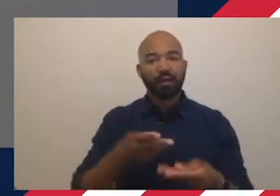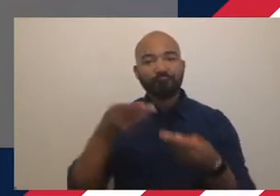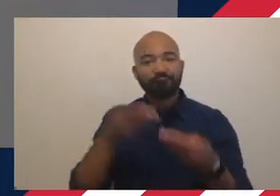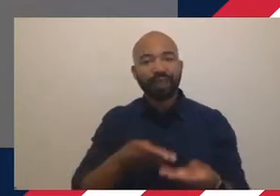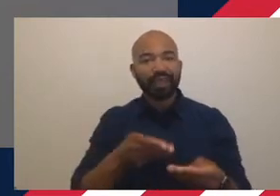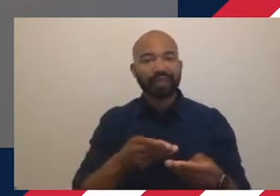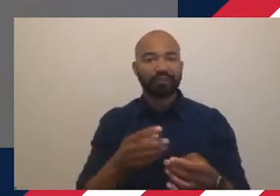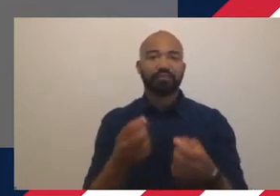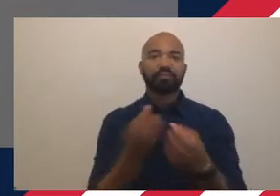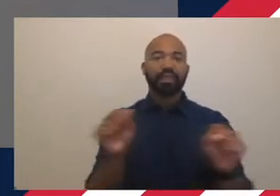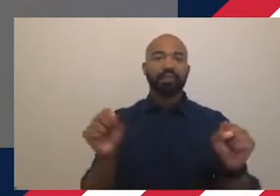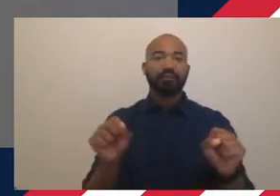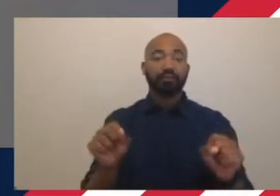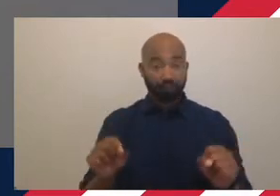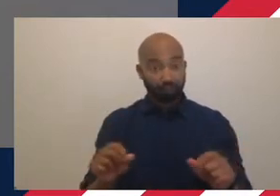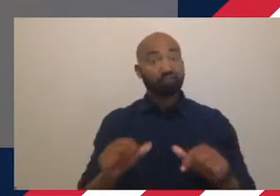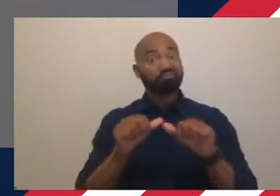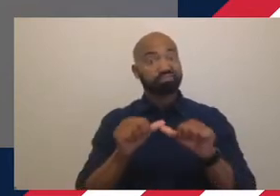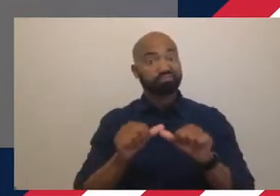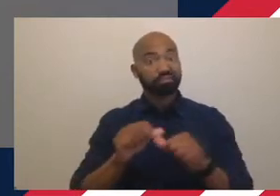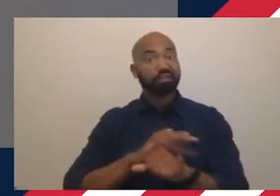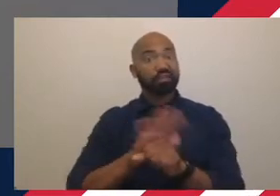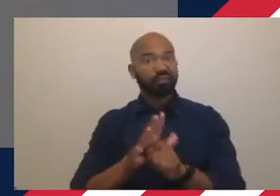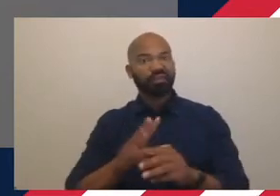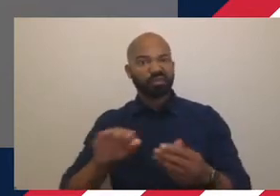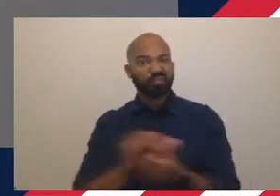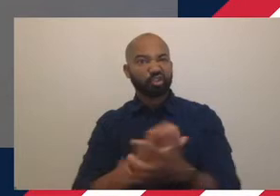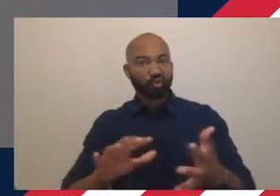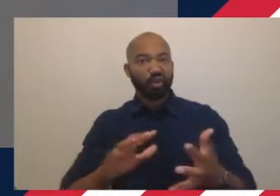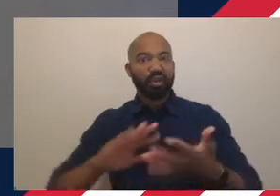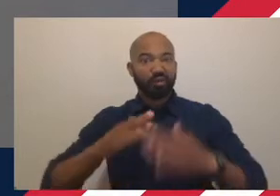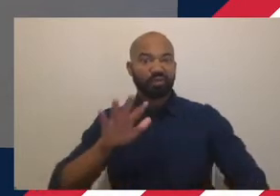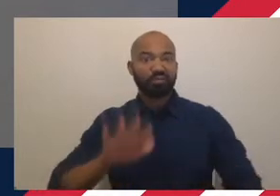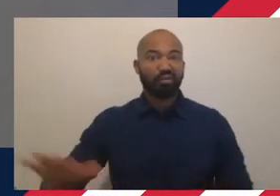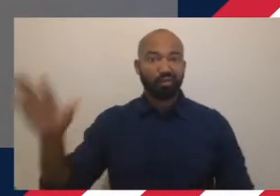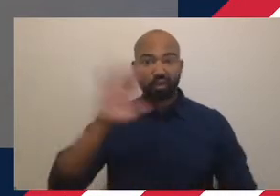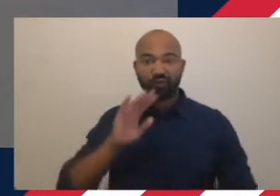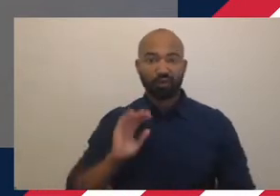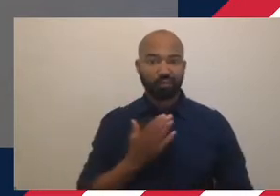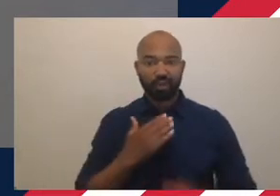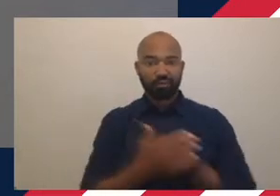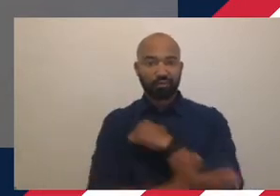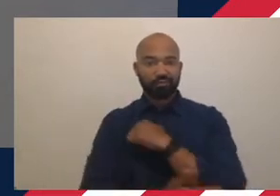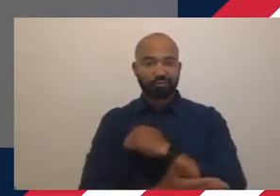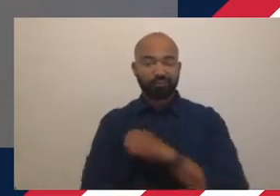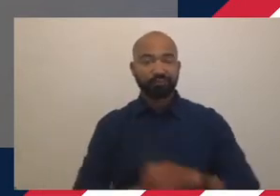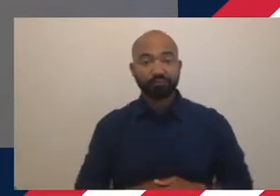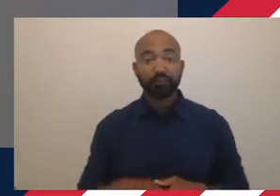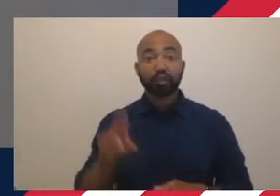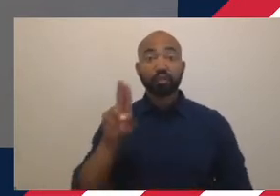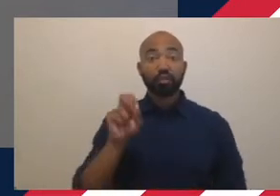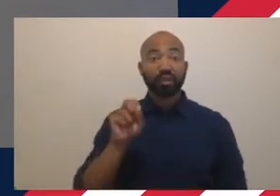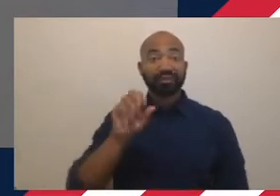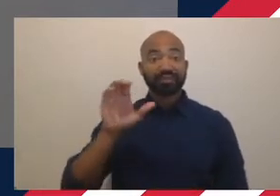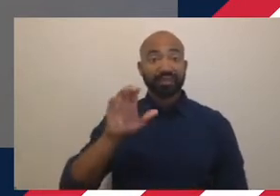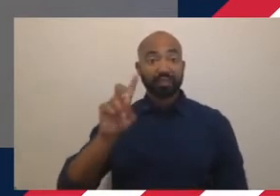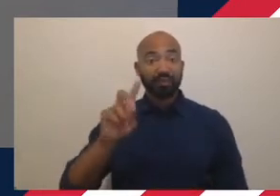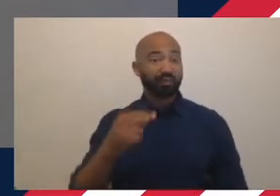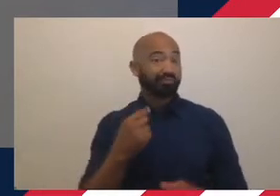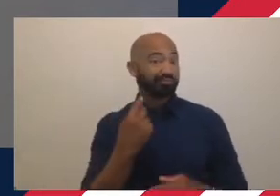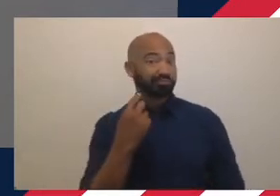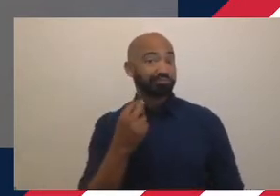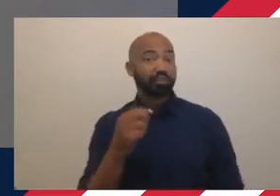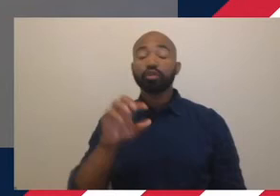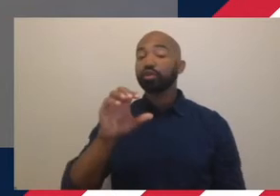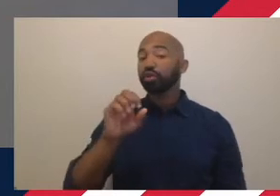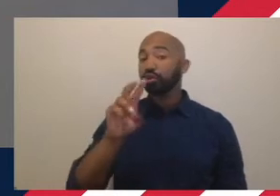the pandemic continues to devastate communities across the country. UFCW just reported that in the first 100